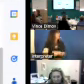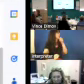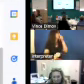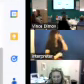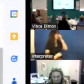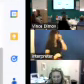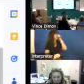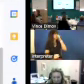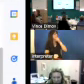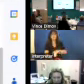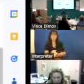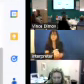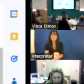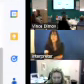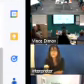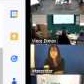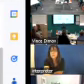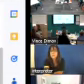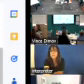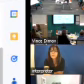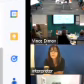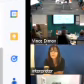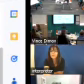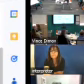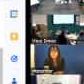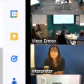We're gonna try and unmute you.